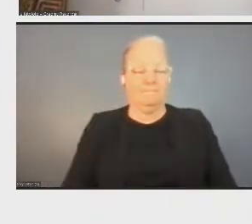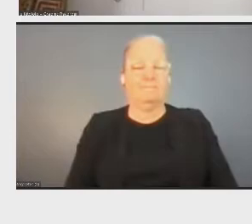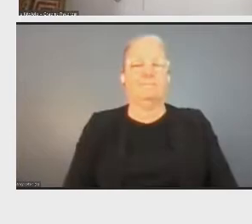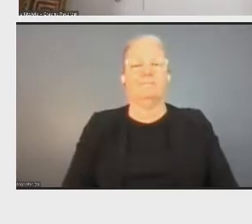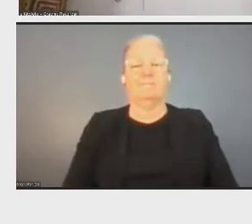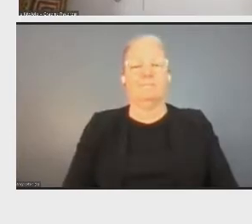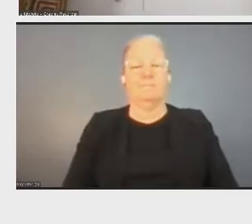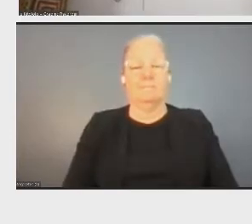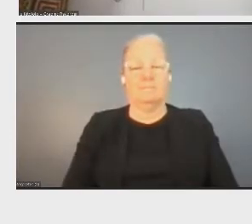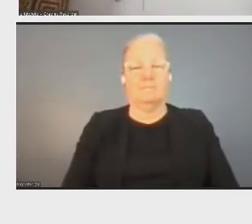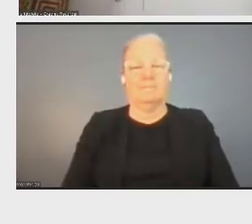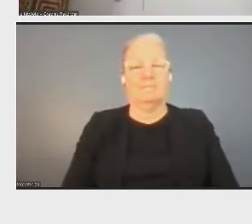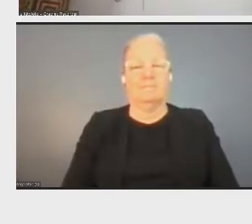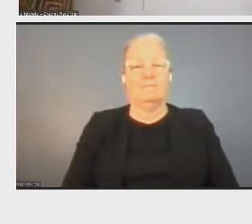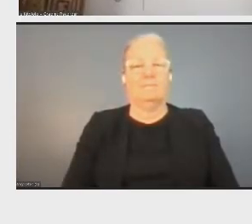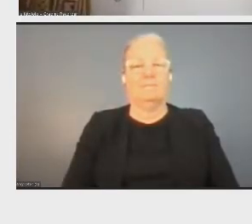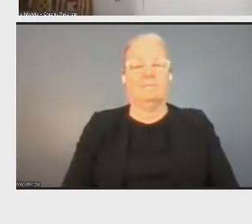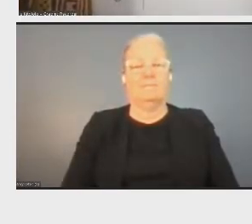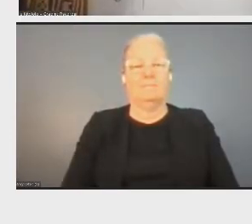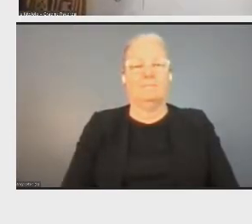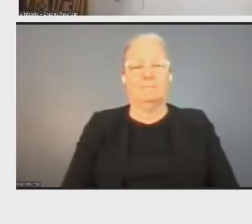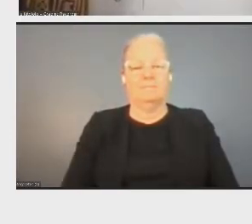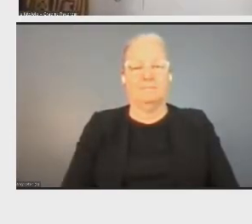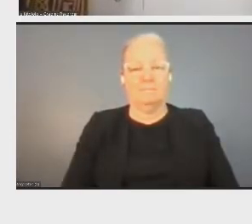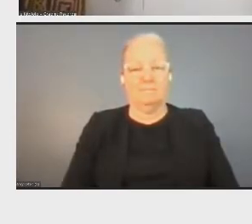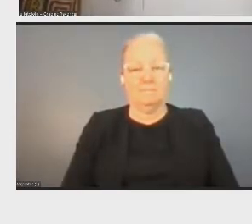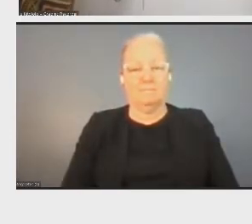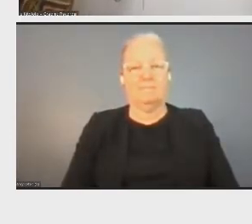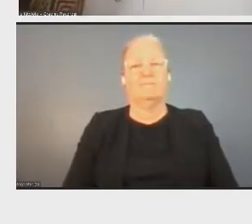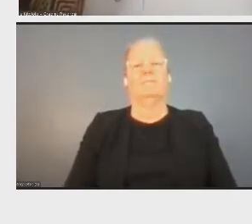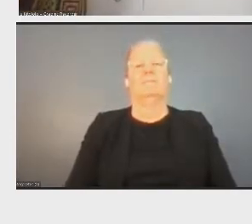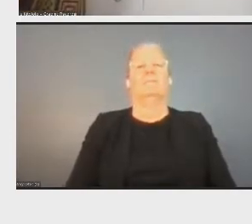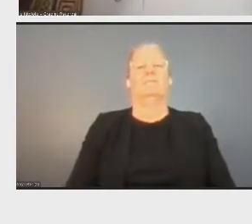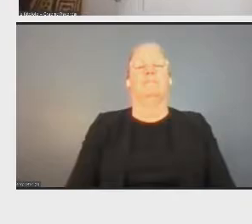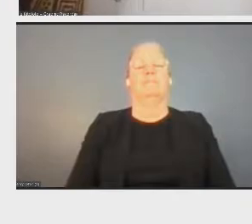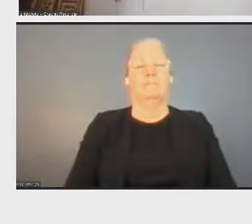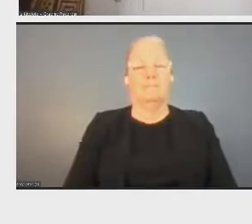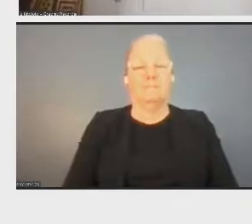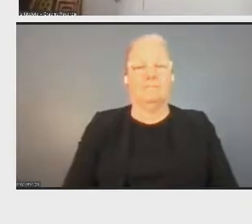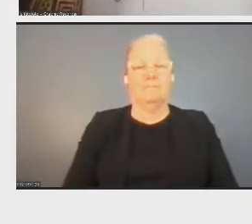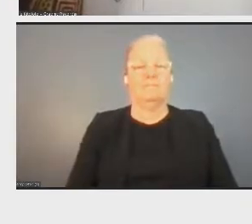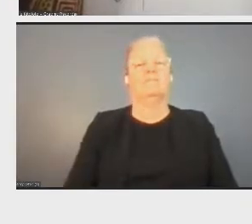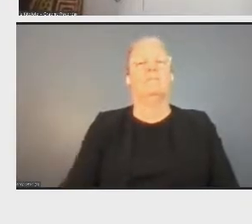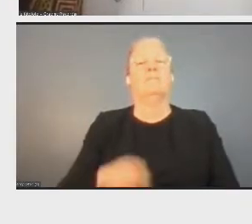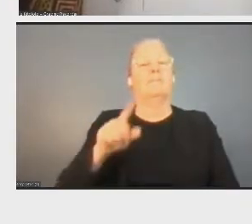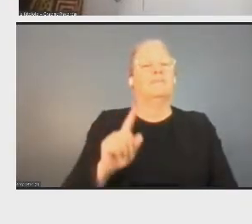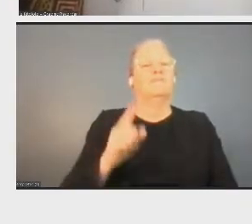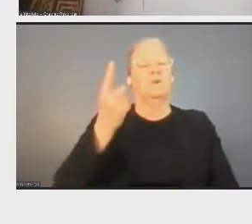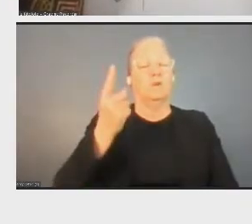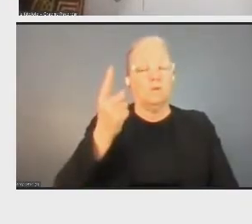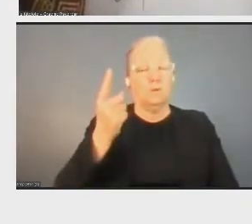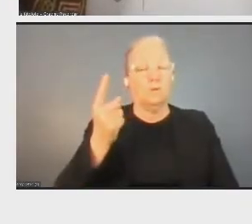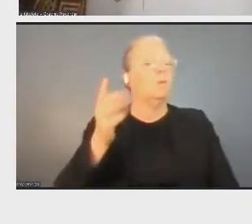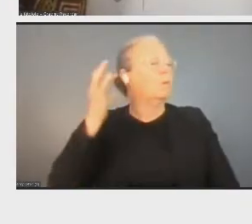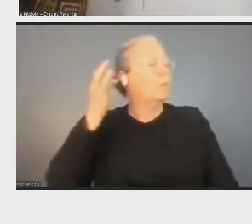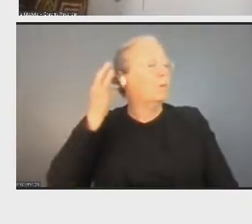Mrs. Beatriz Argimón. In 2019, she turned the first woman elected as Vice